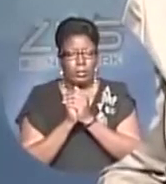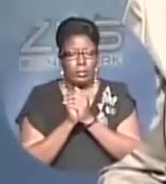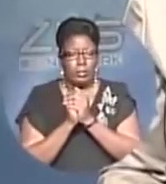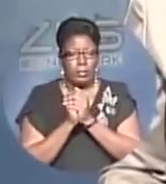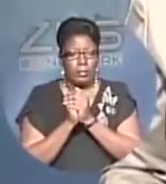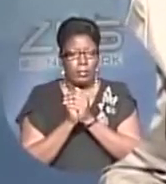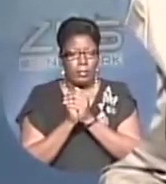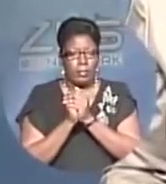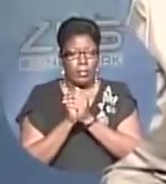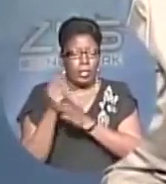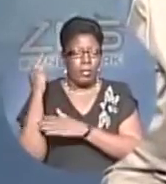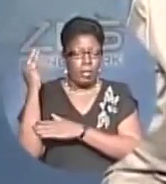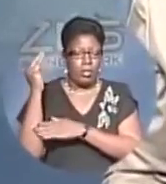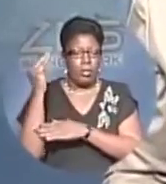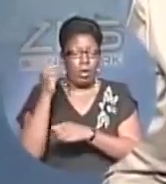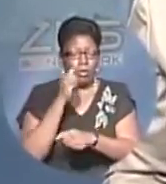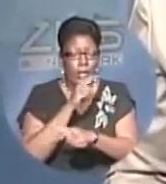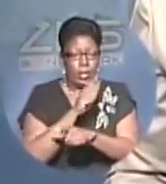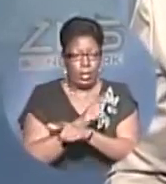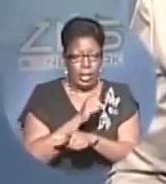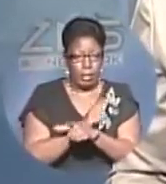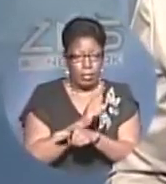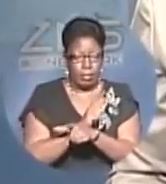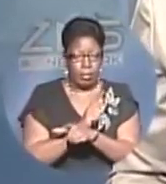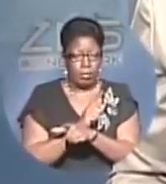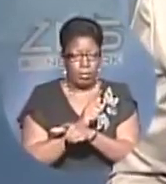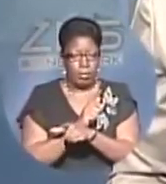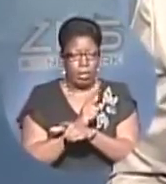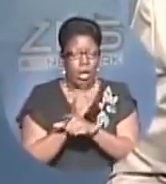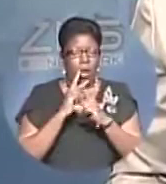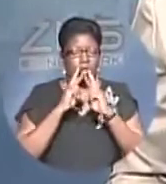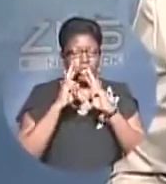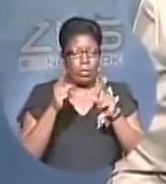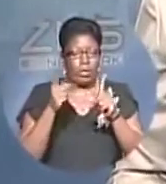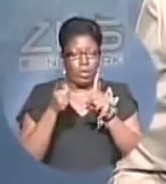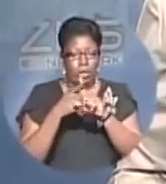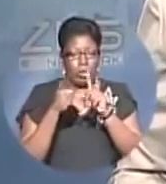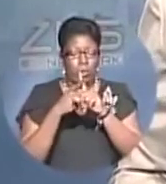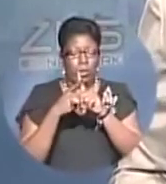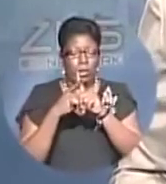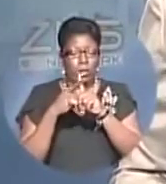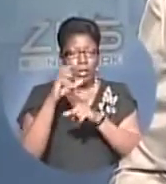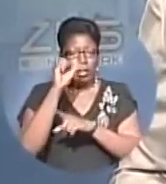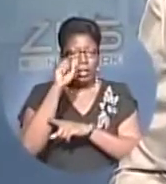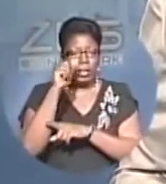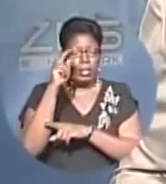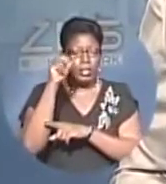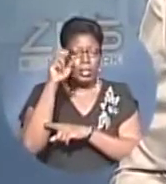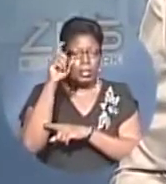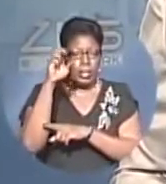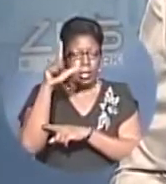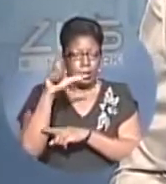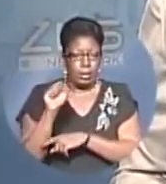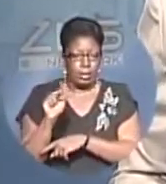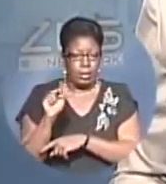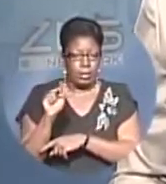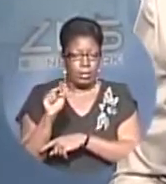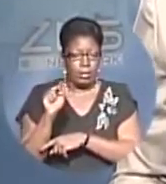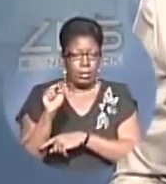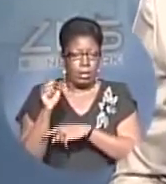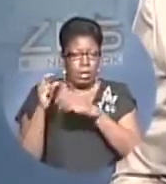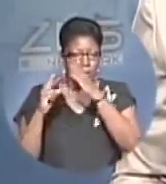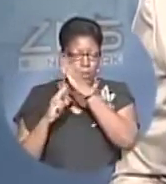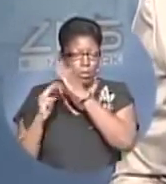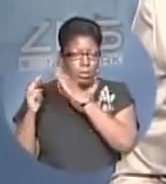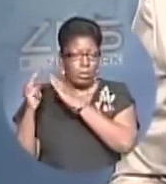The Minister of Labor is responding to the conflict at the Sandals Royal Bahamian Resort. This after members of the hotel maintenance and allied